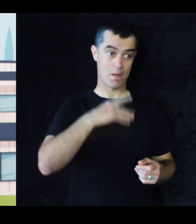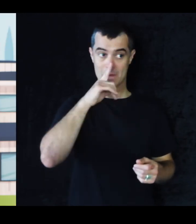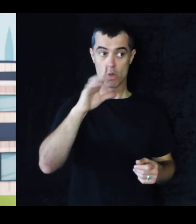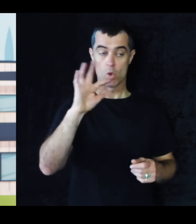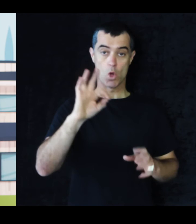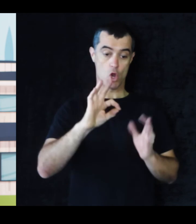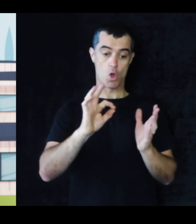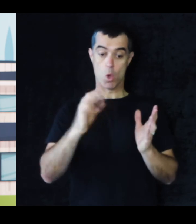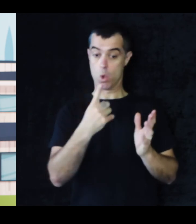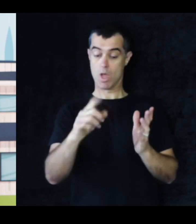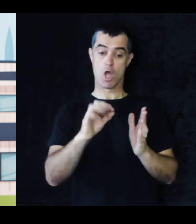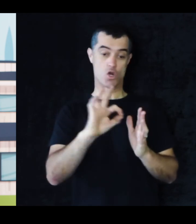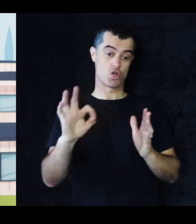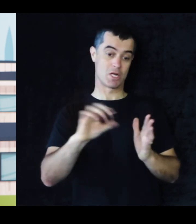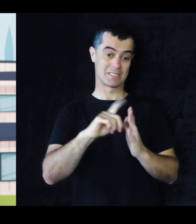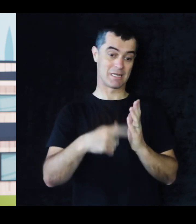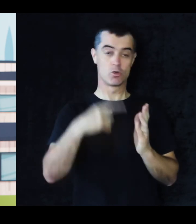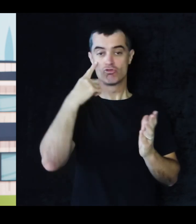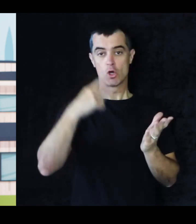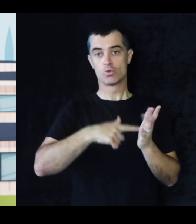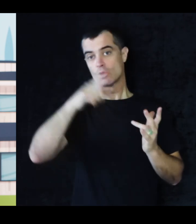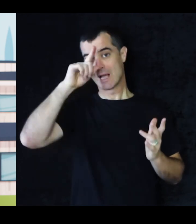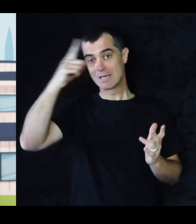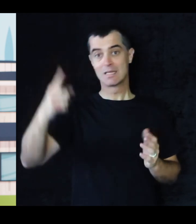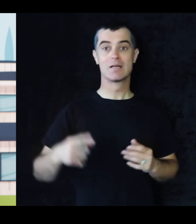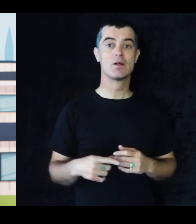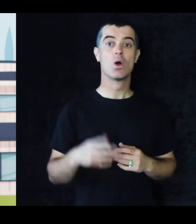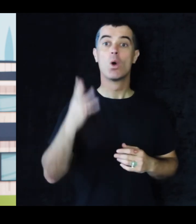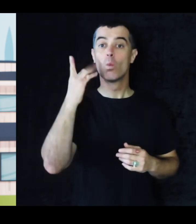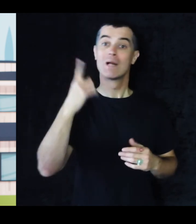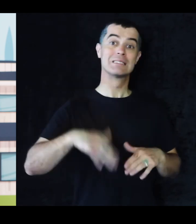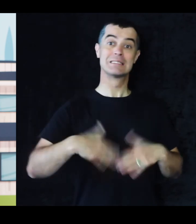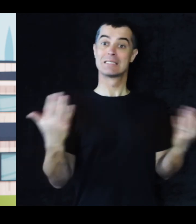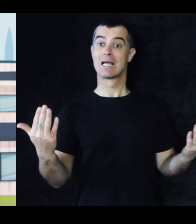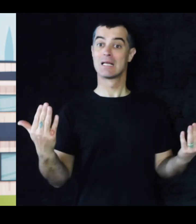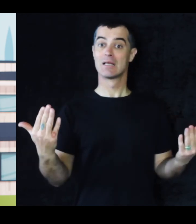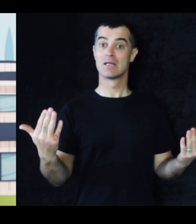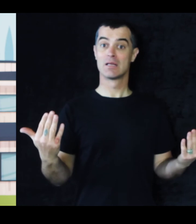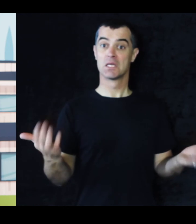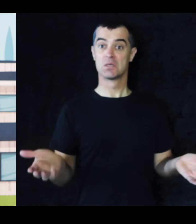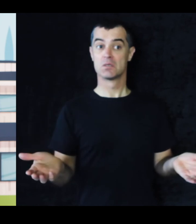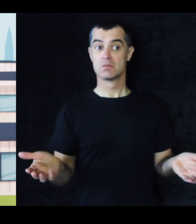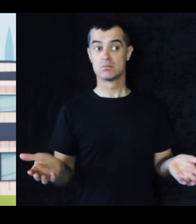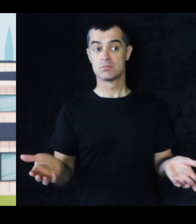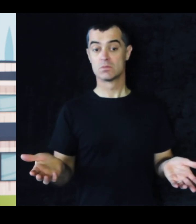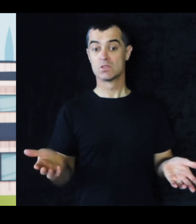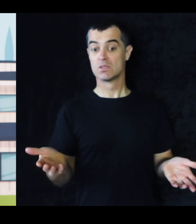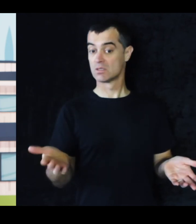people who are non-disabled to try and understand is that one day